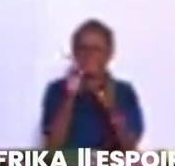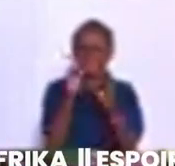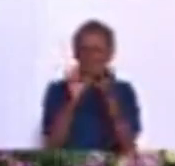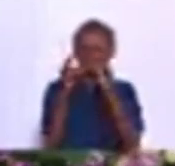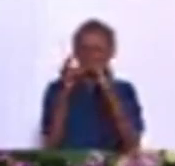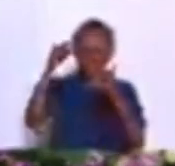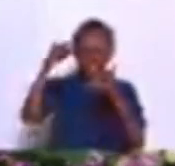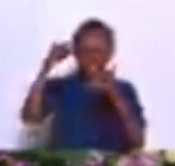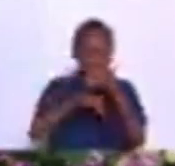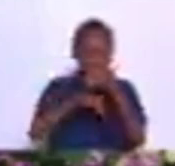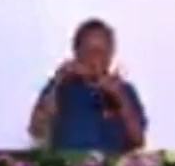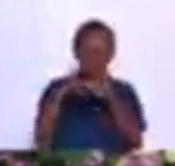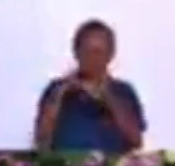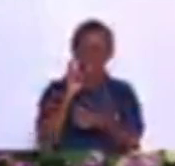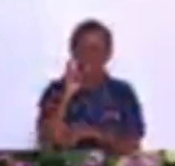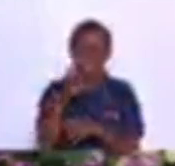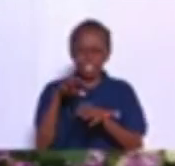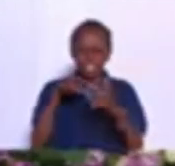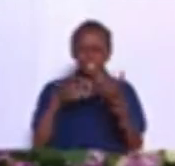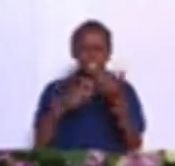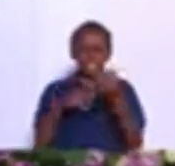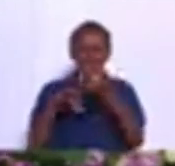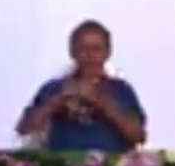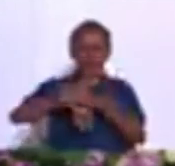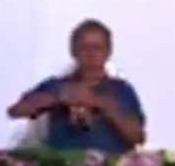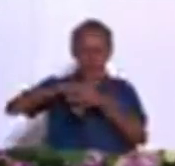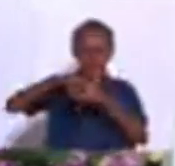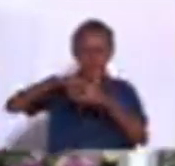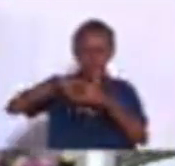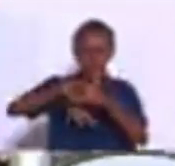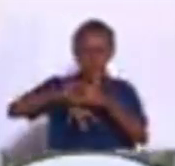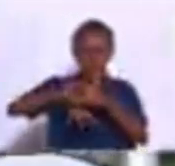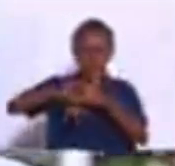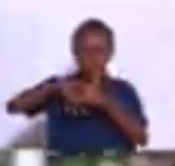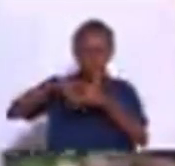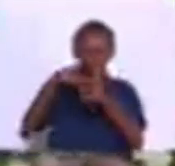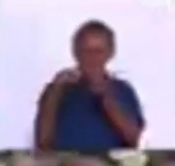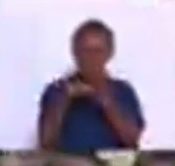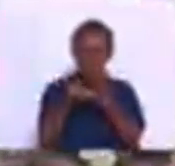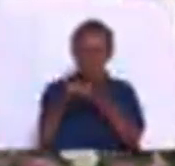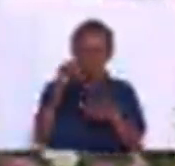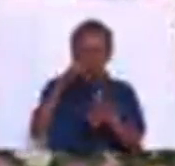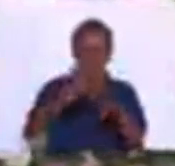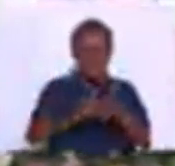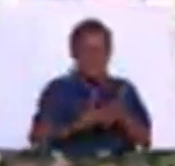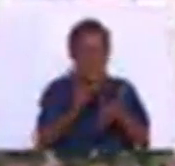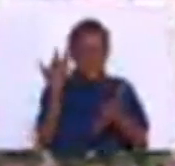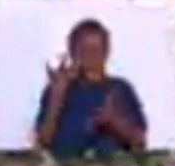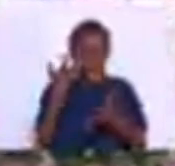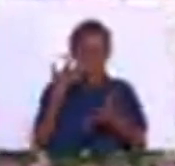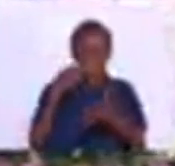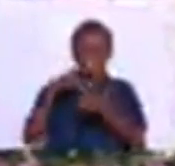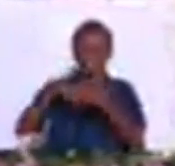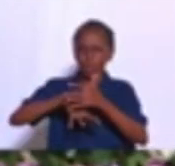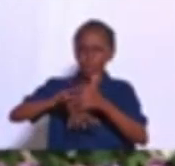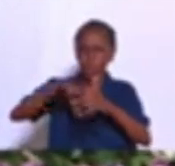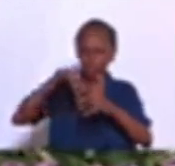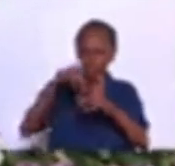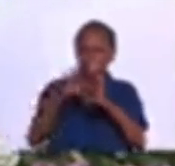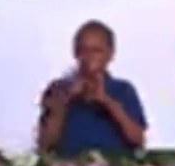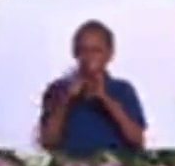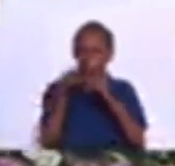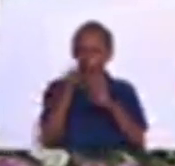see the root cause of the problems, you have to uproot the roots, and then you will